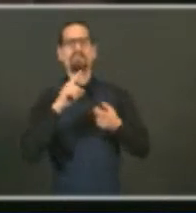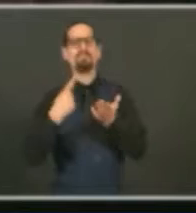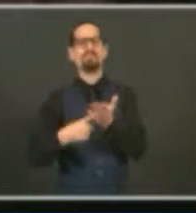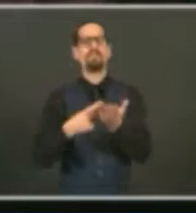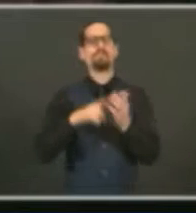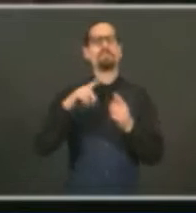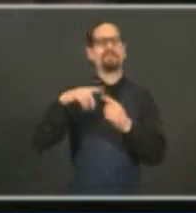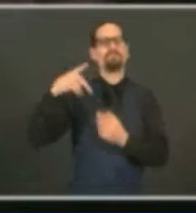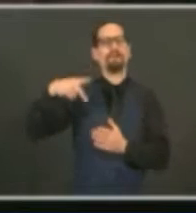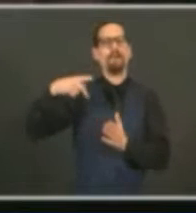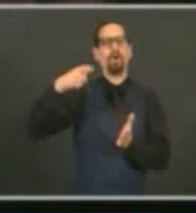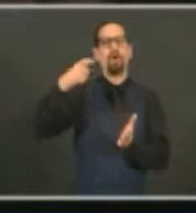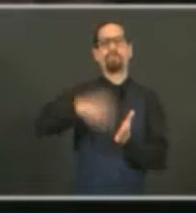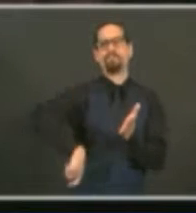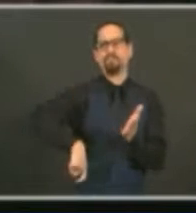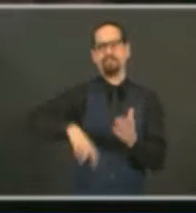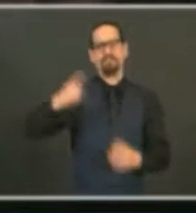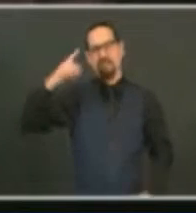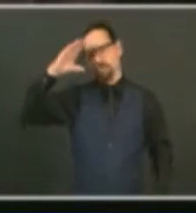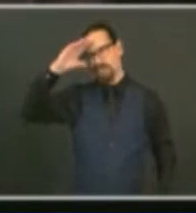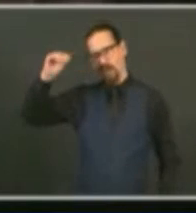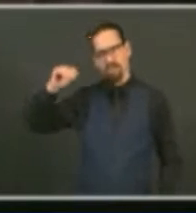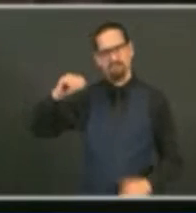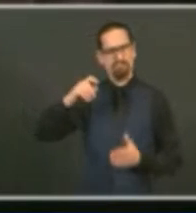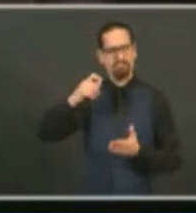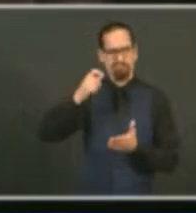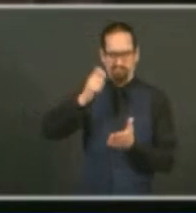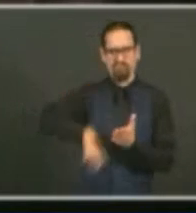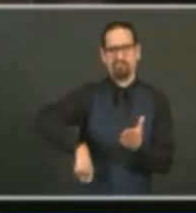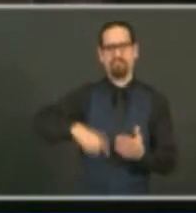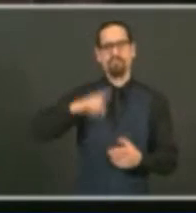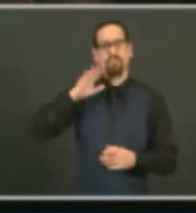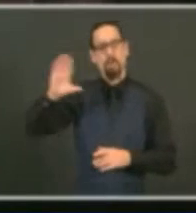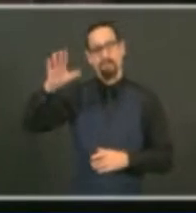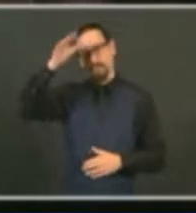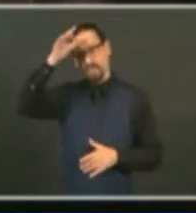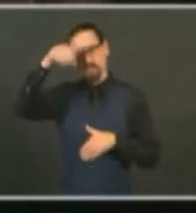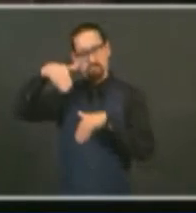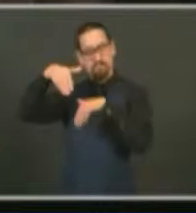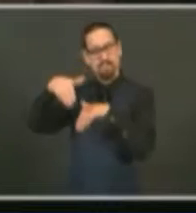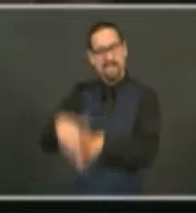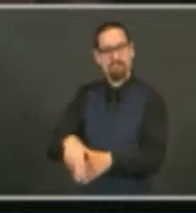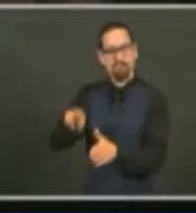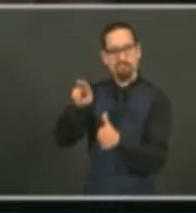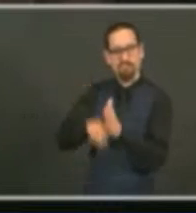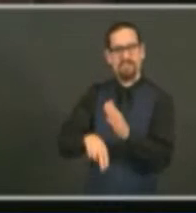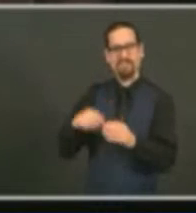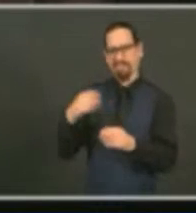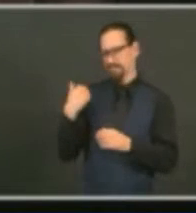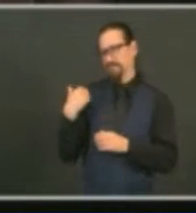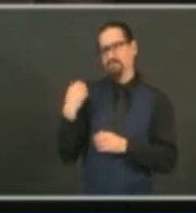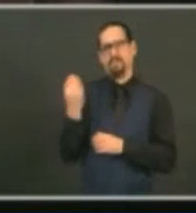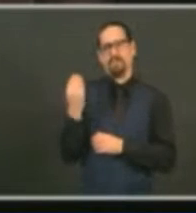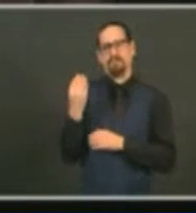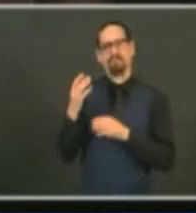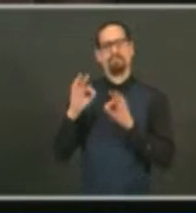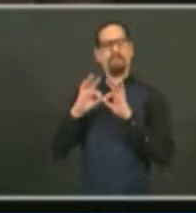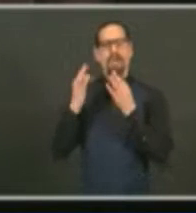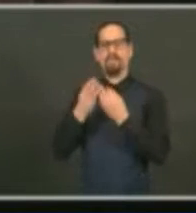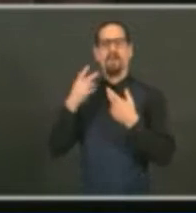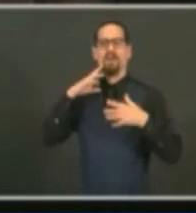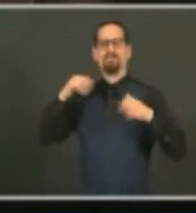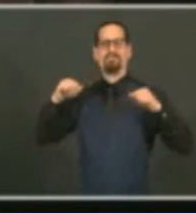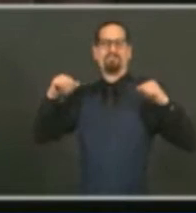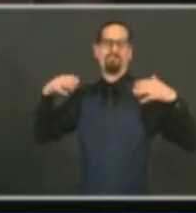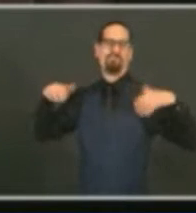father is being buried with military honors on Monday. Mm-hmm. His family is big enough that some of his own children and